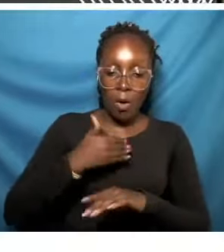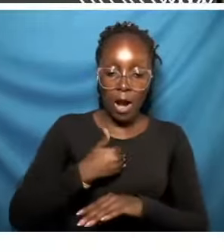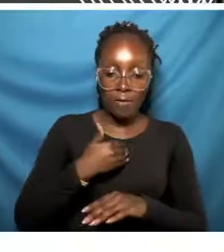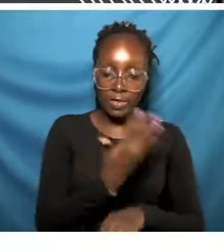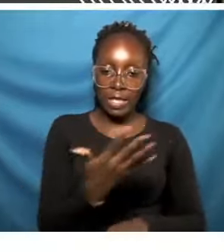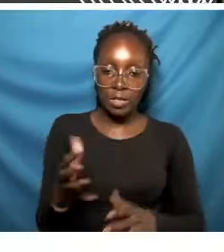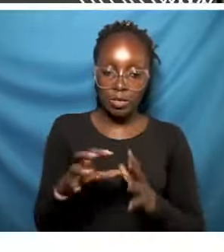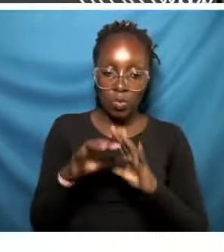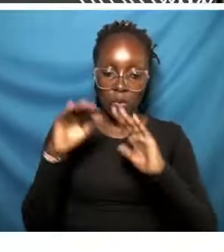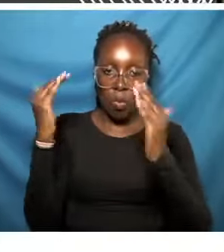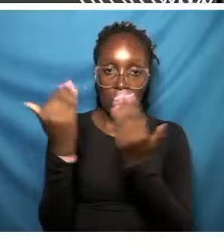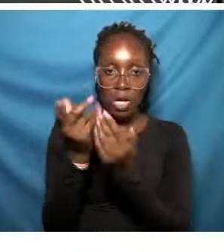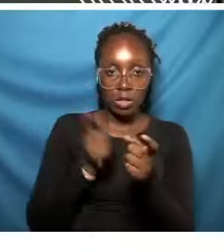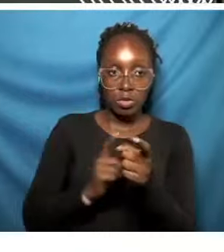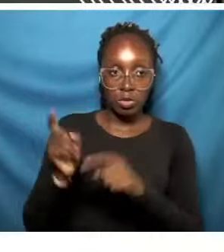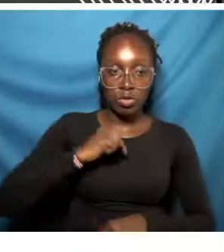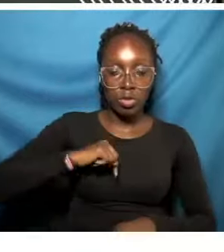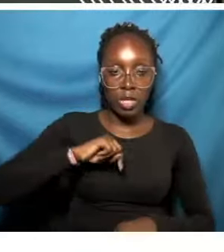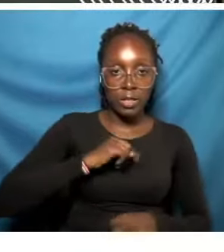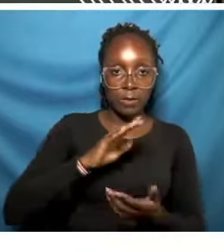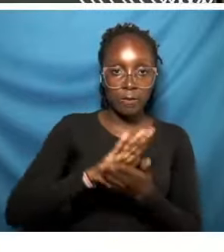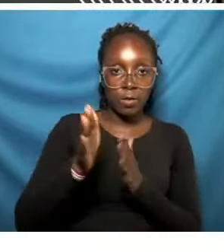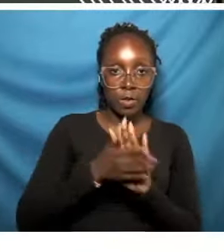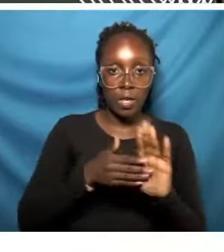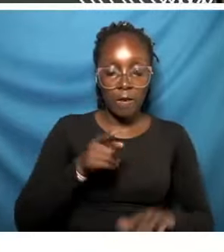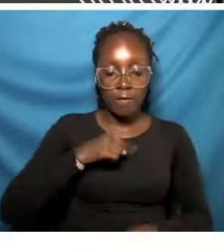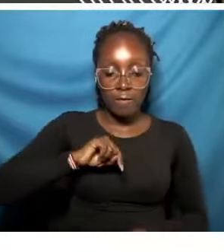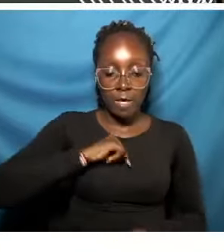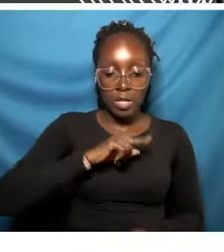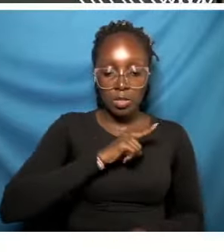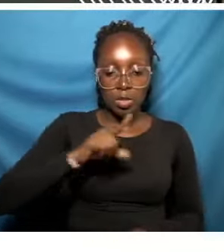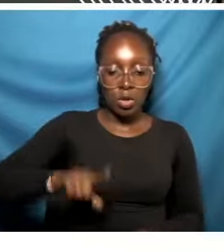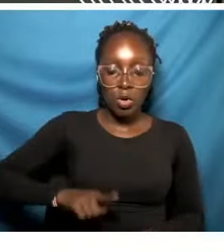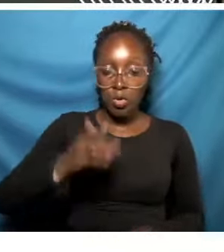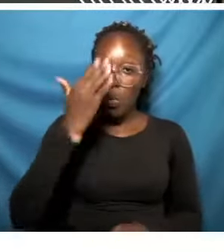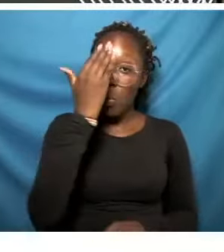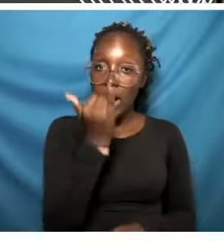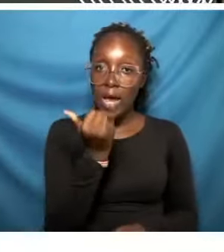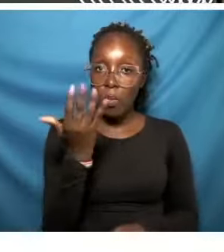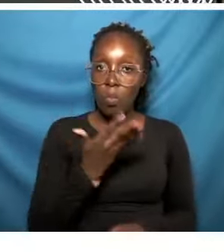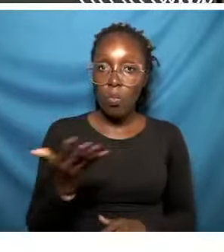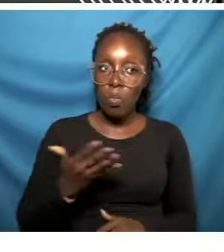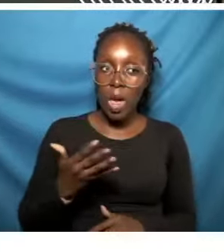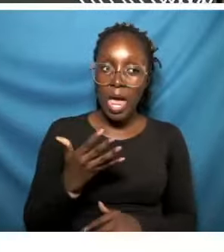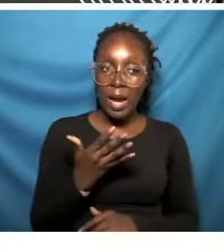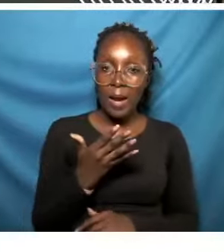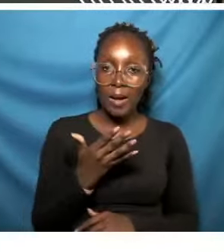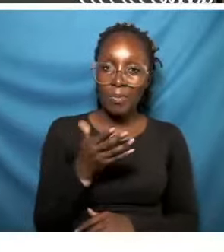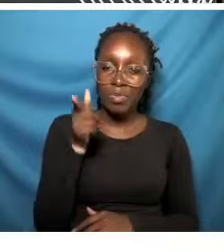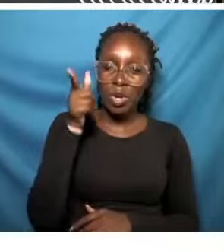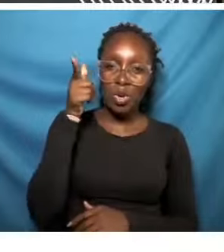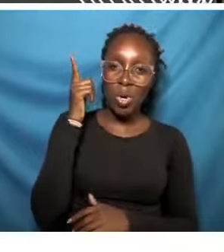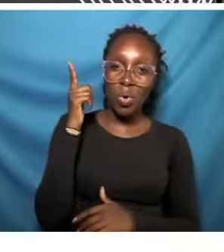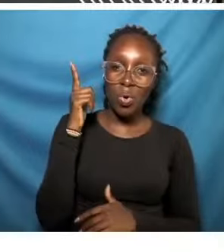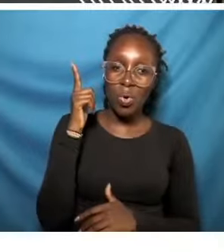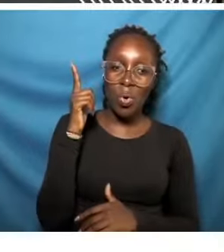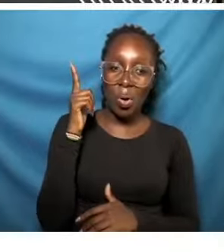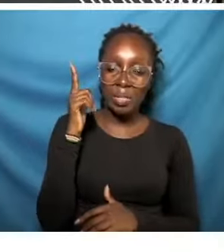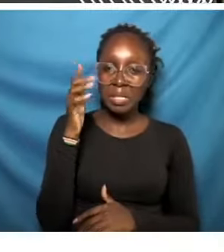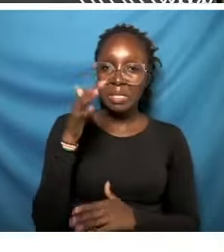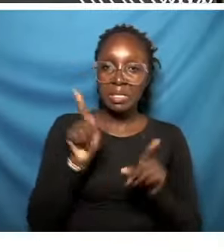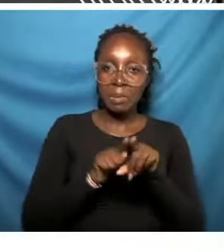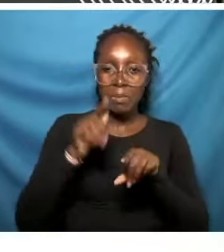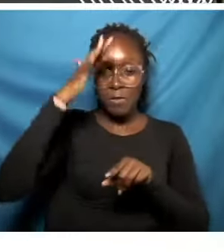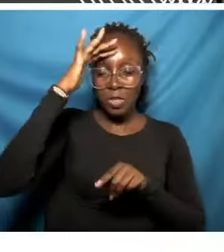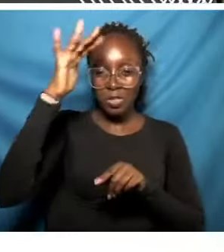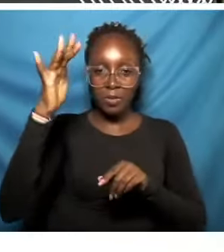to control us. Forgive us, dear Lord, where philosophies and religious regulations have taken a toll on